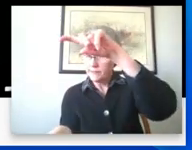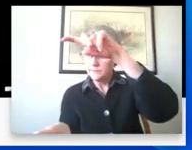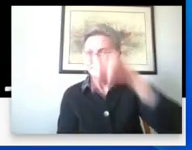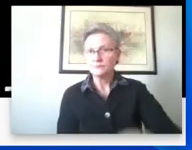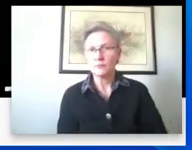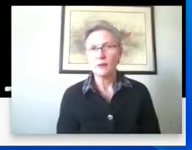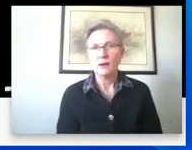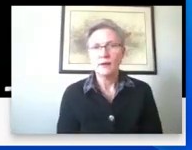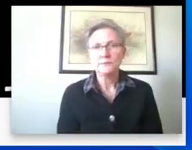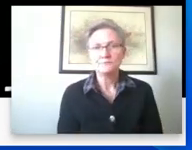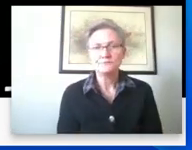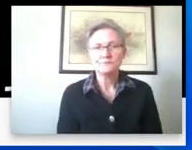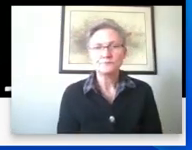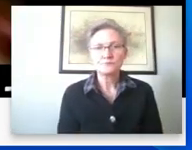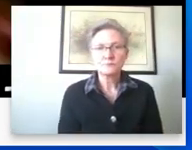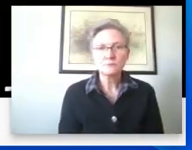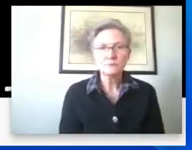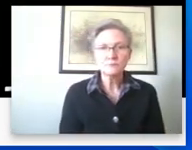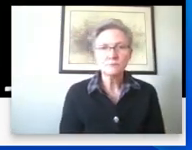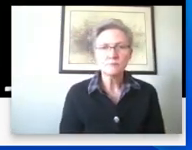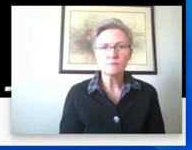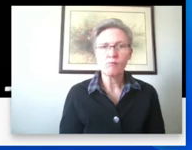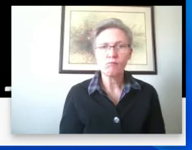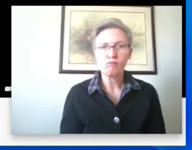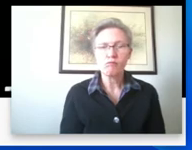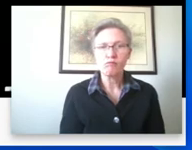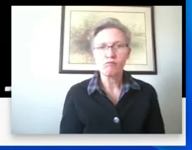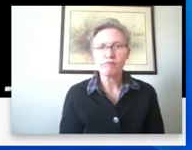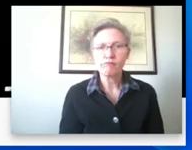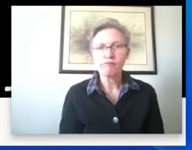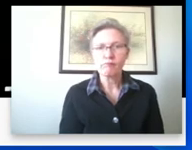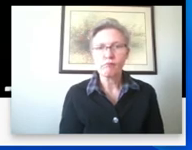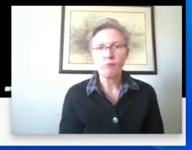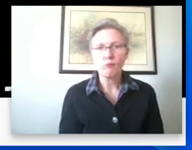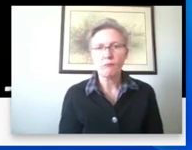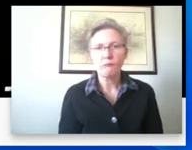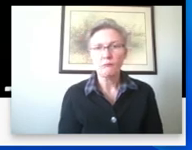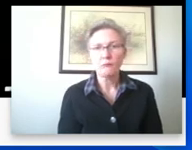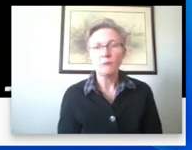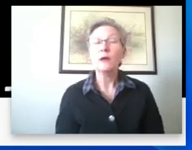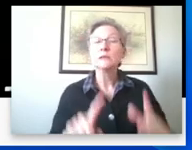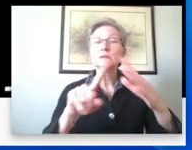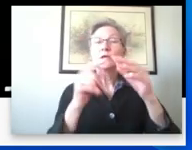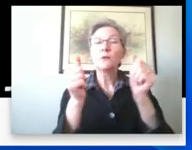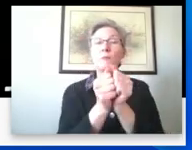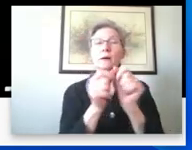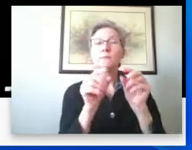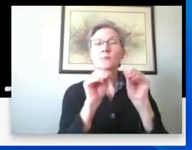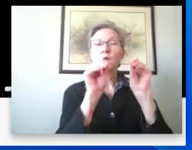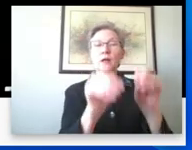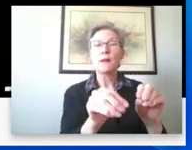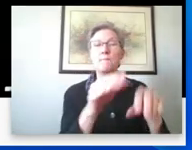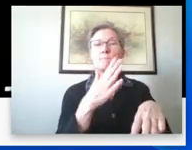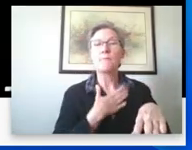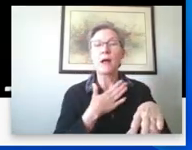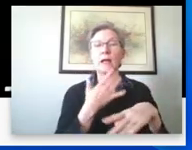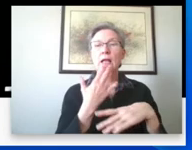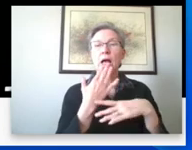And that goes up and down. Okay. So I'm going to start by just placing my square tiles